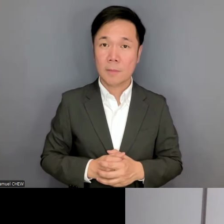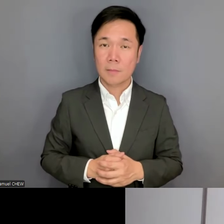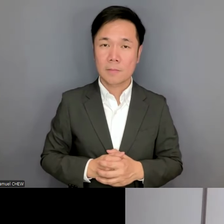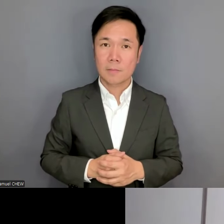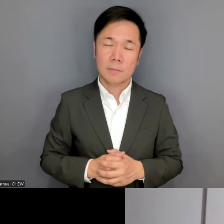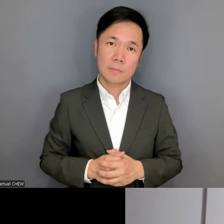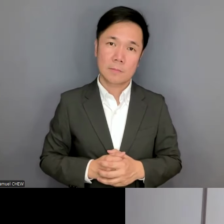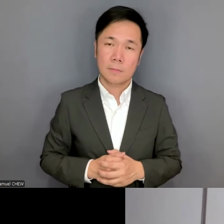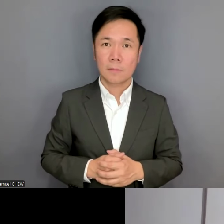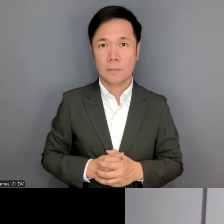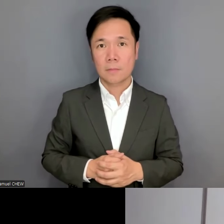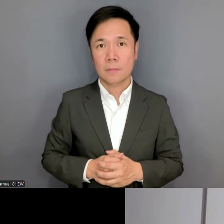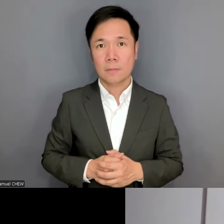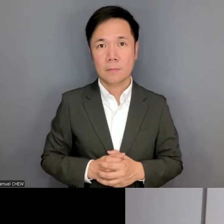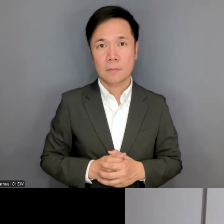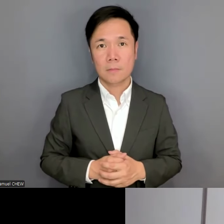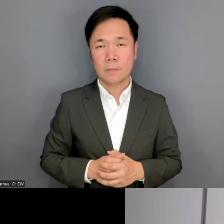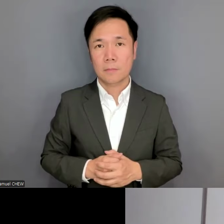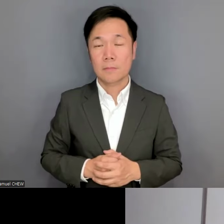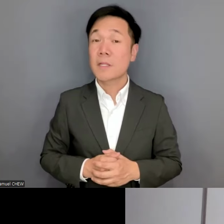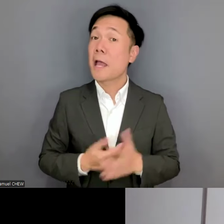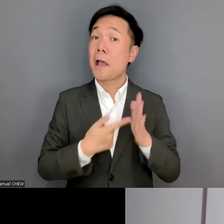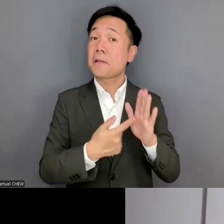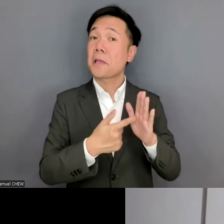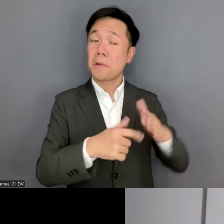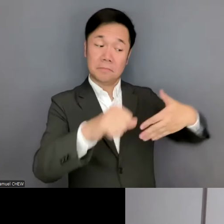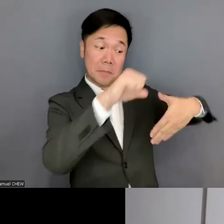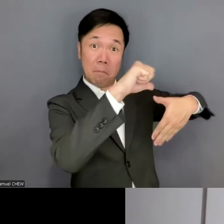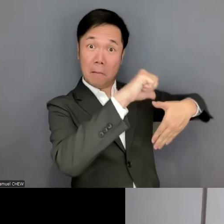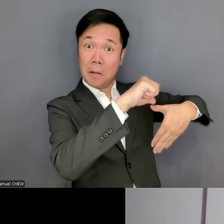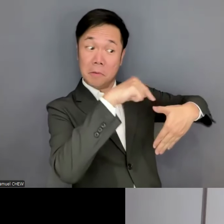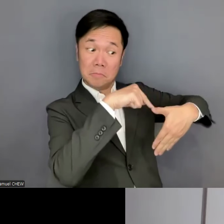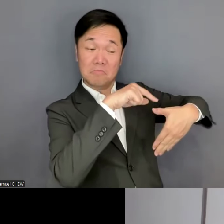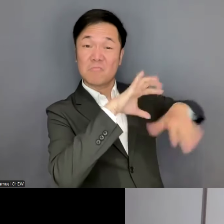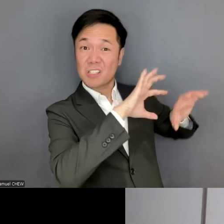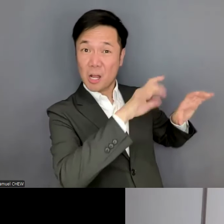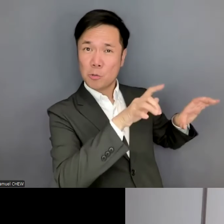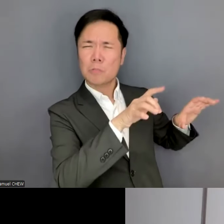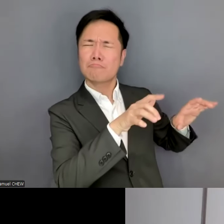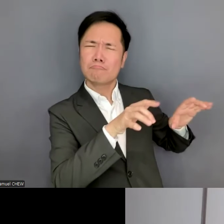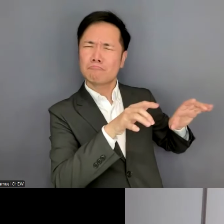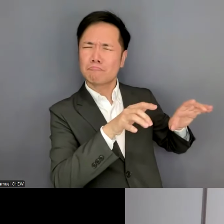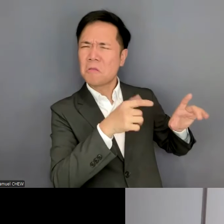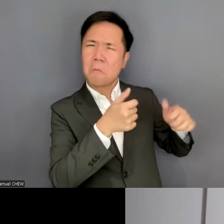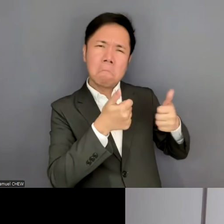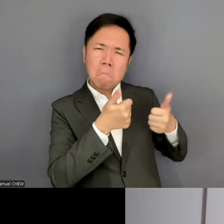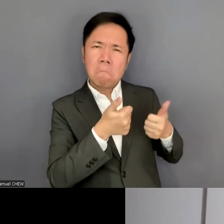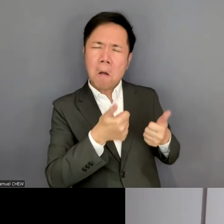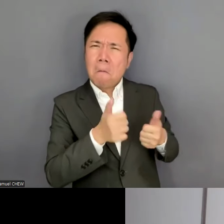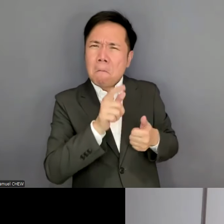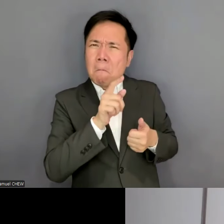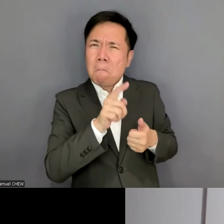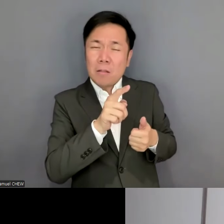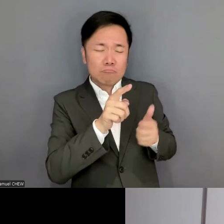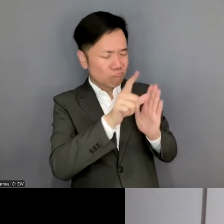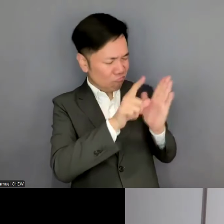in educación some especial countries of o han Latin American regresado a la countries, this has been segregación, achieved, y es but algo que no debemos in permitir. practice, it's not Y para really done. esto